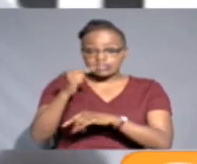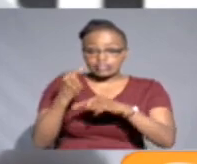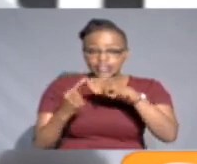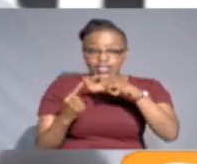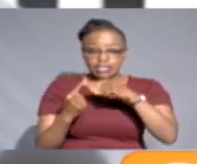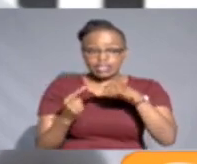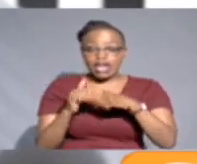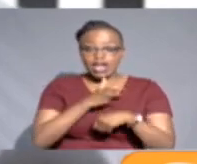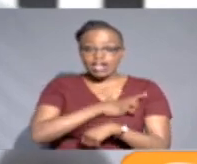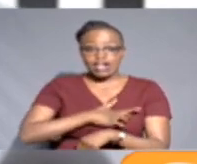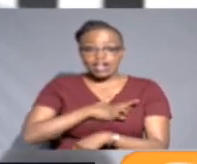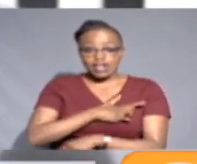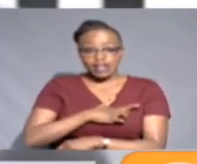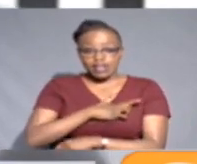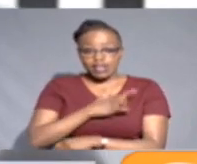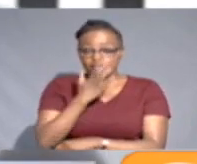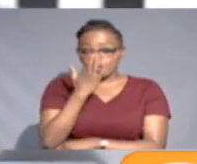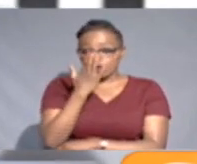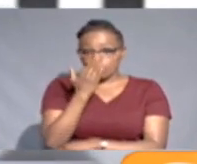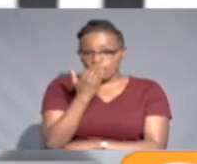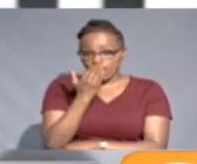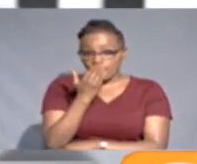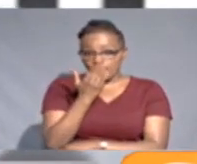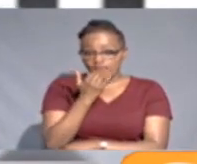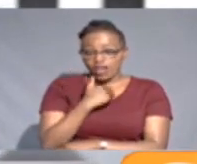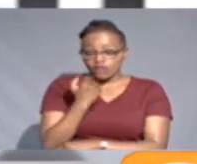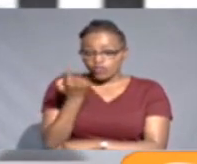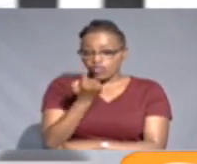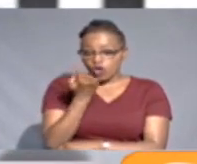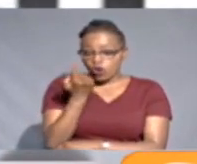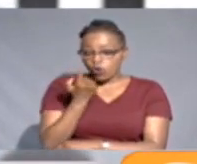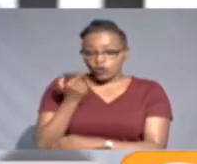are lucky to be running the only